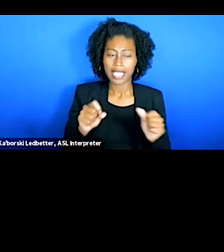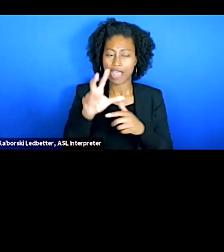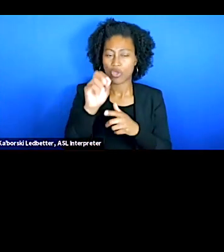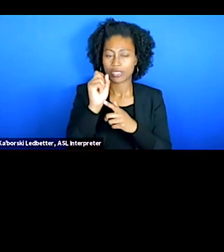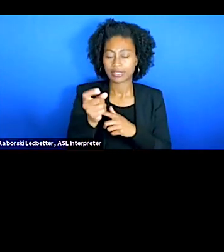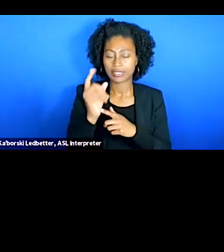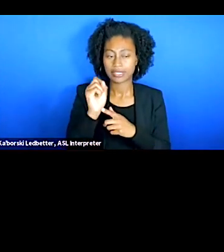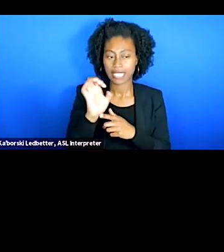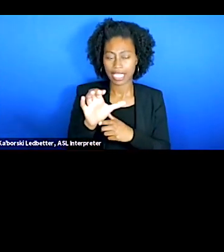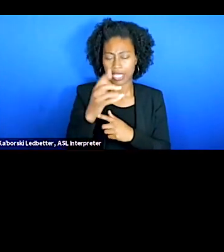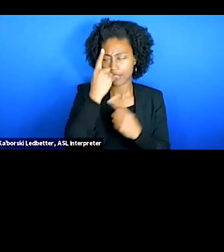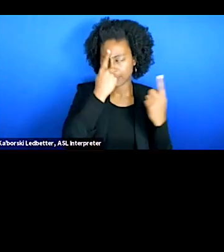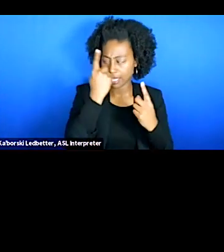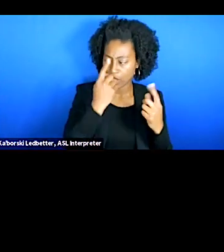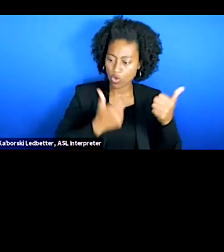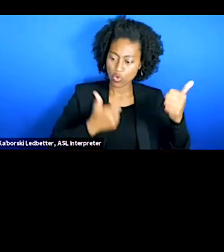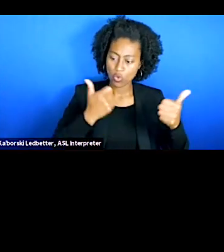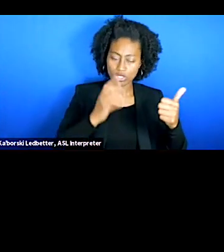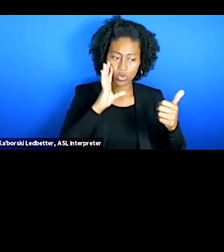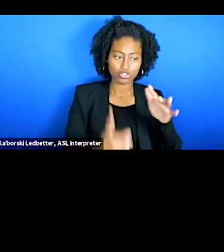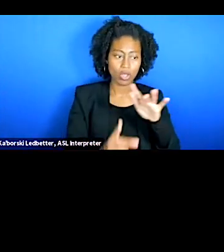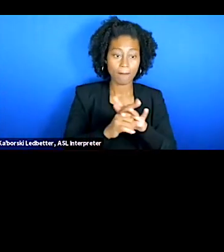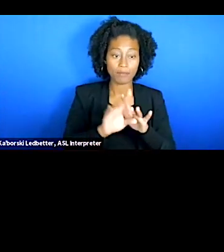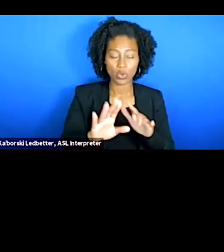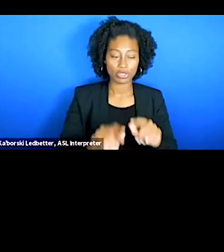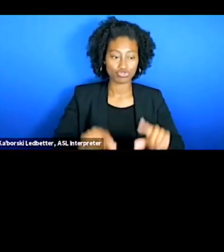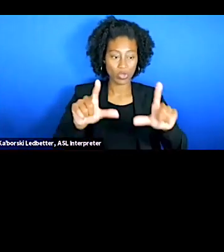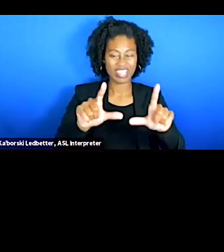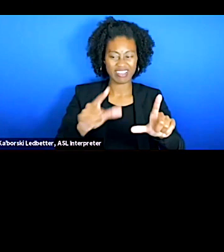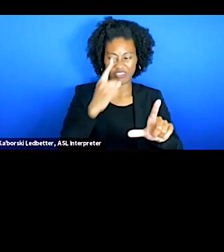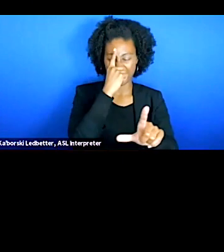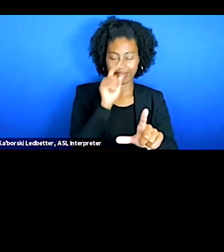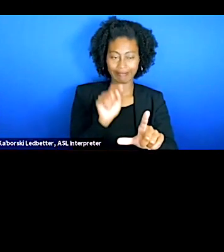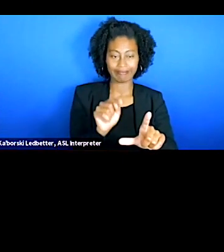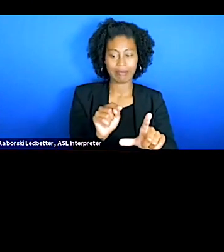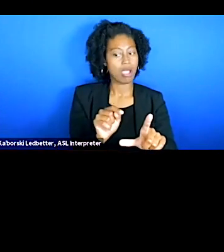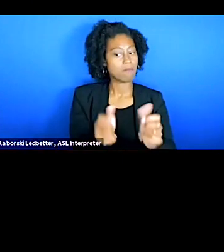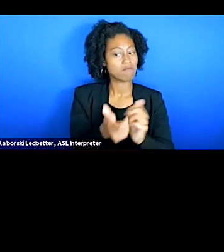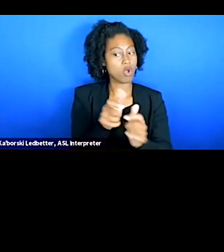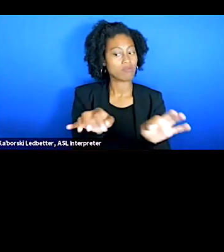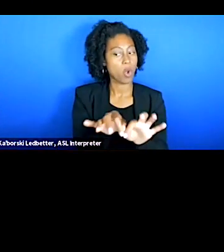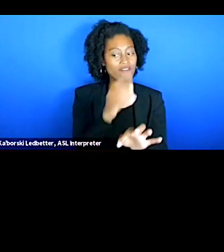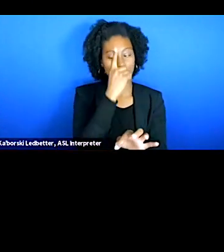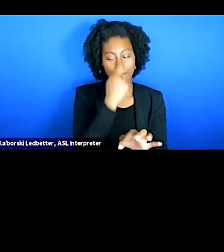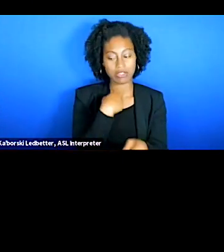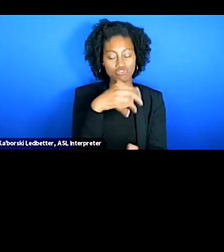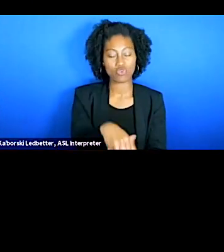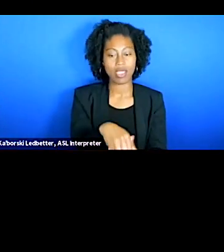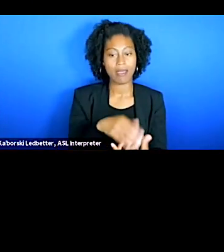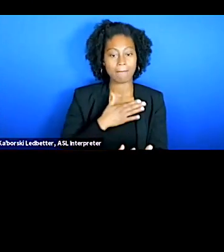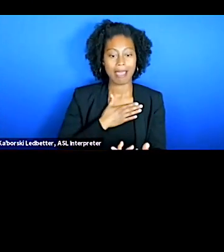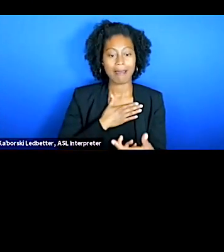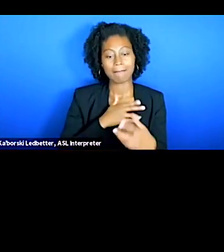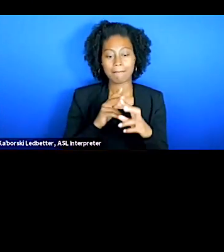of the criteria that will appear on your screen you think are the most important for you to include in your